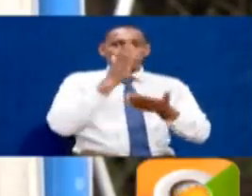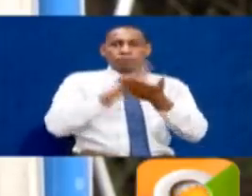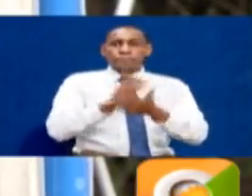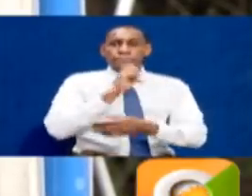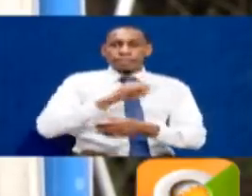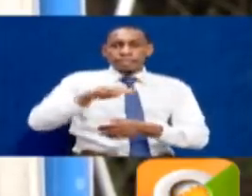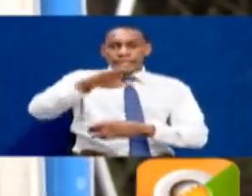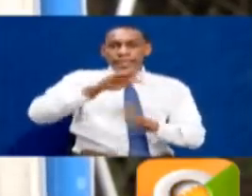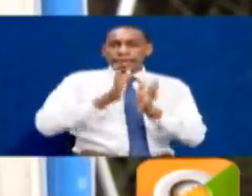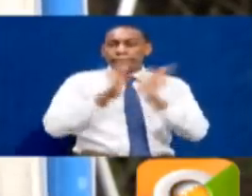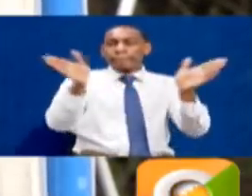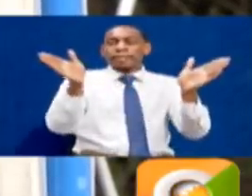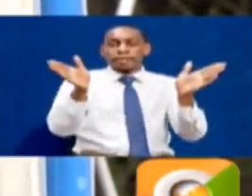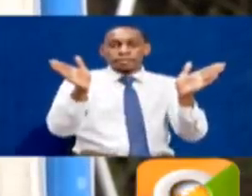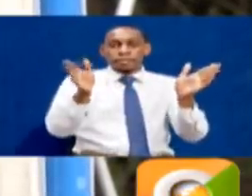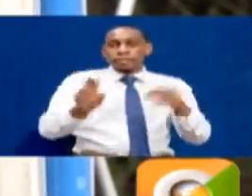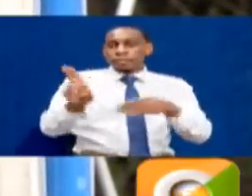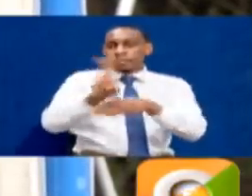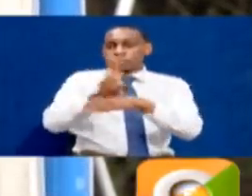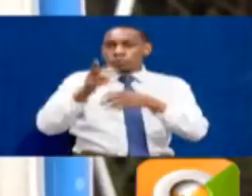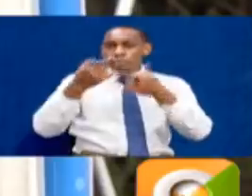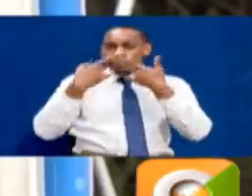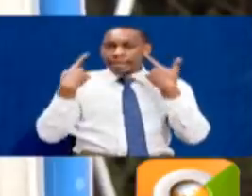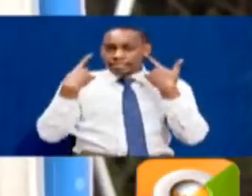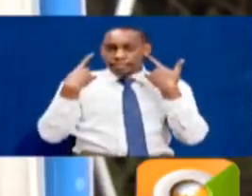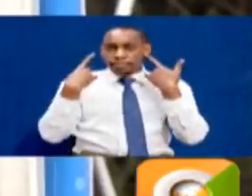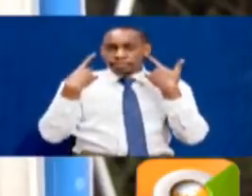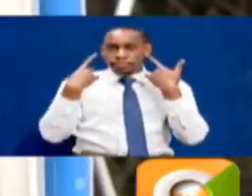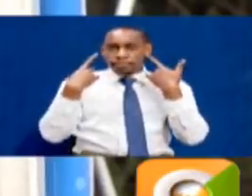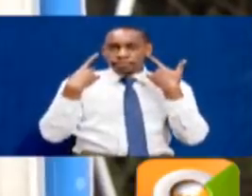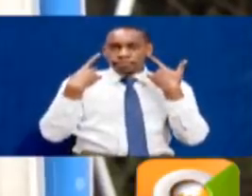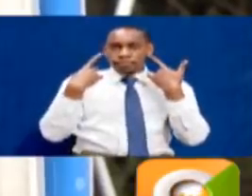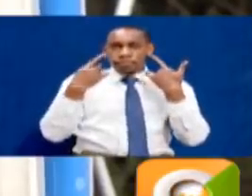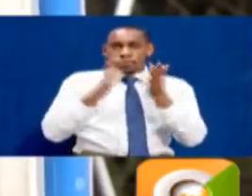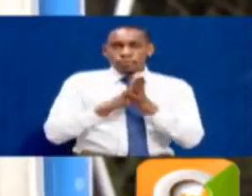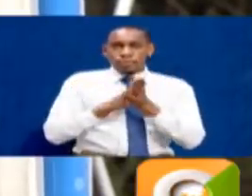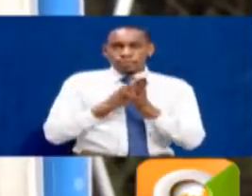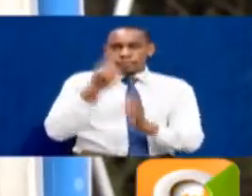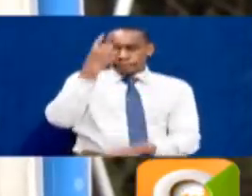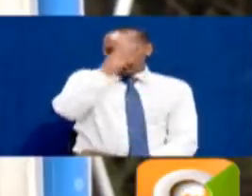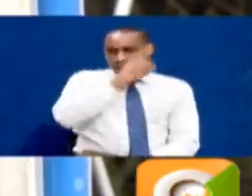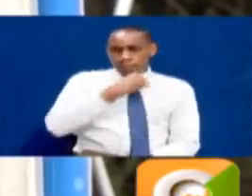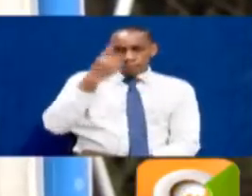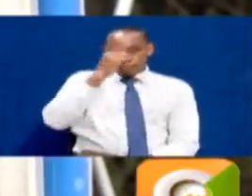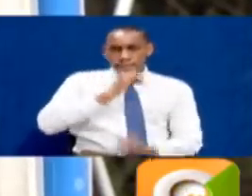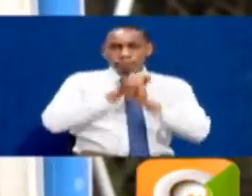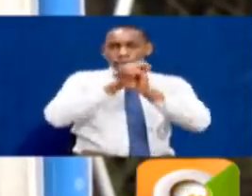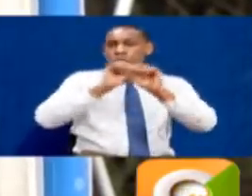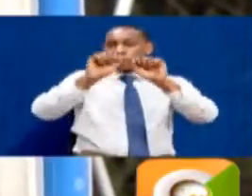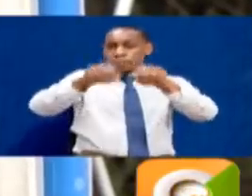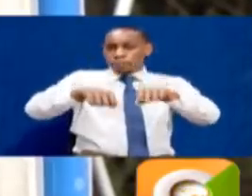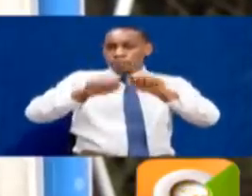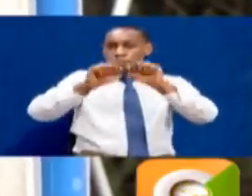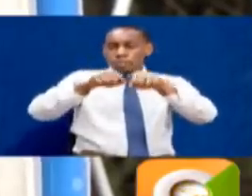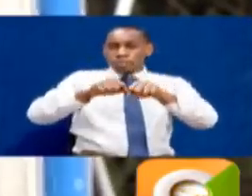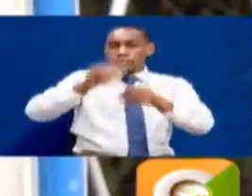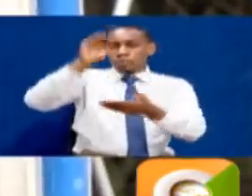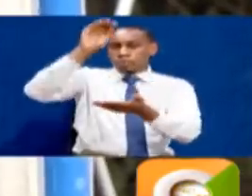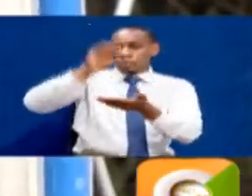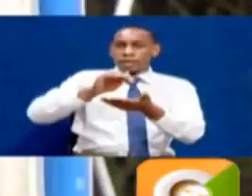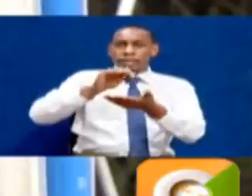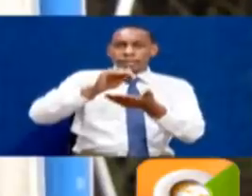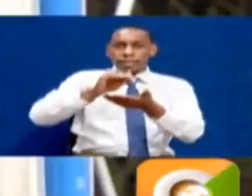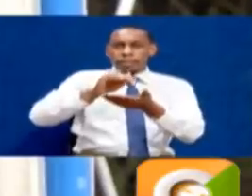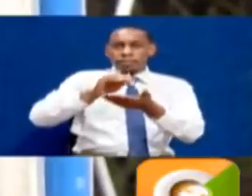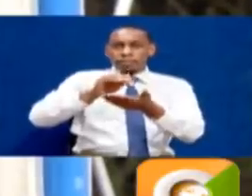in public places, use of masks or facial coverings can actually lead to a decrease in